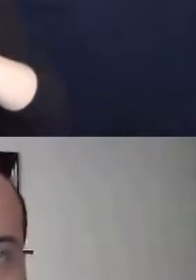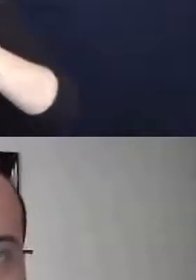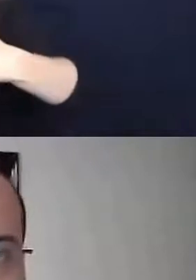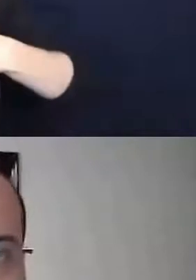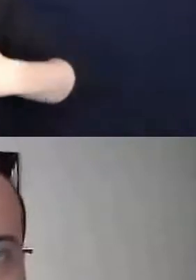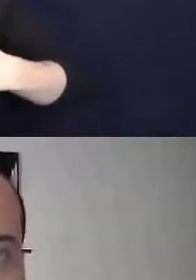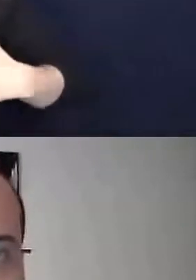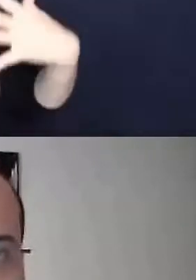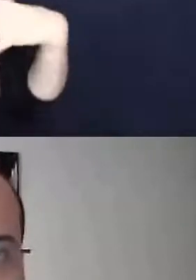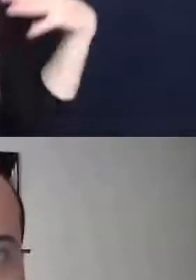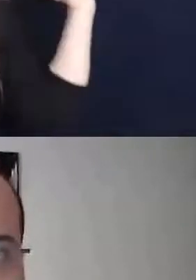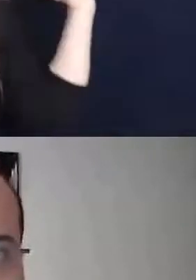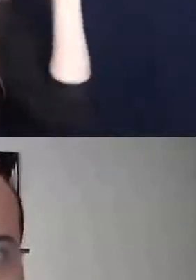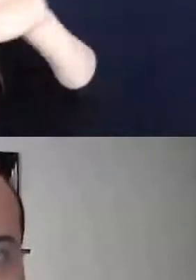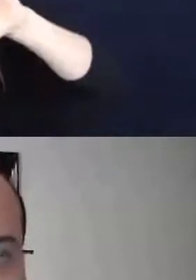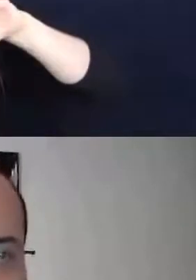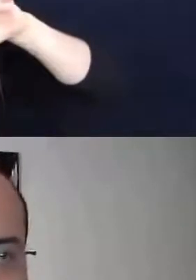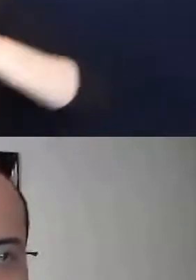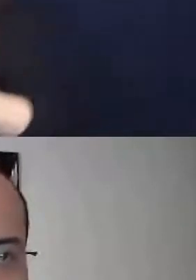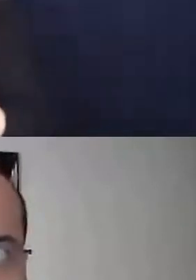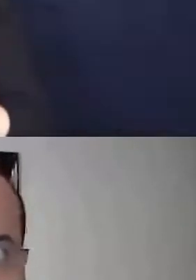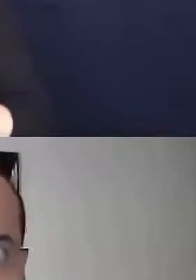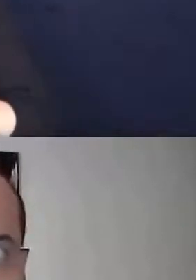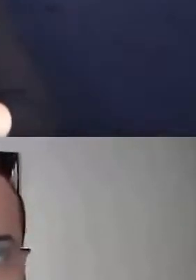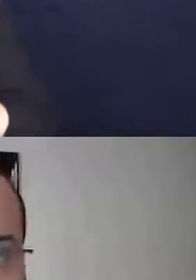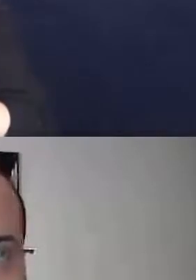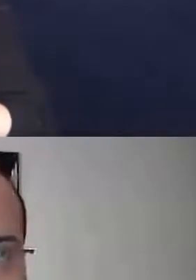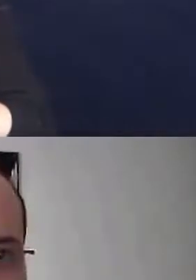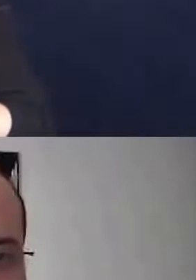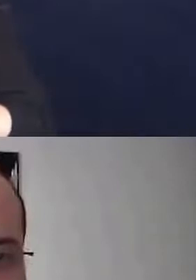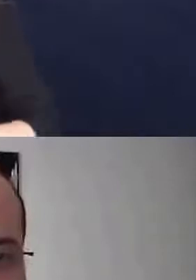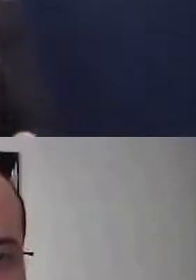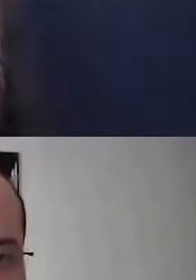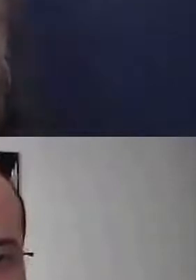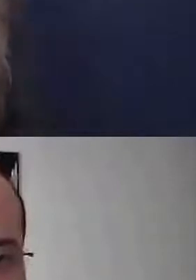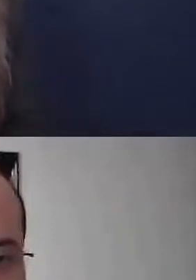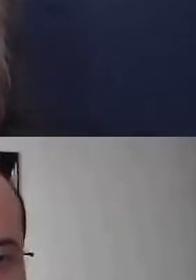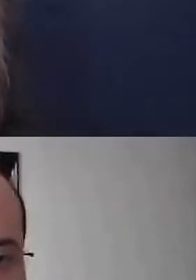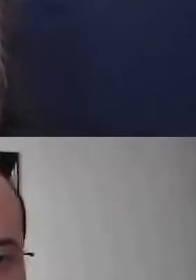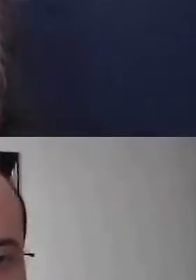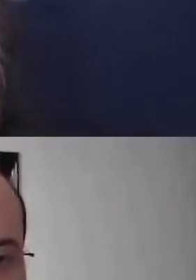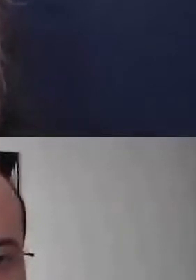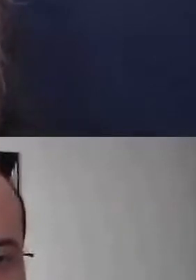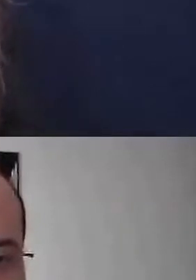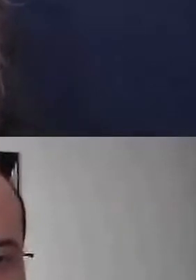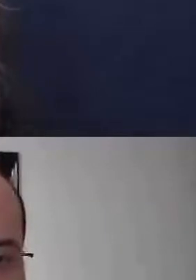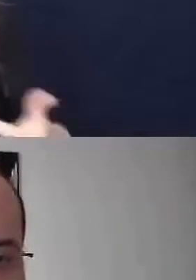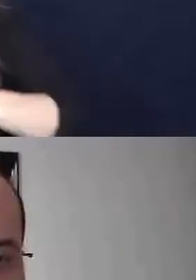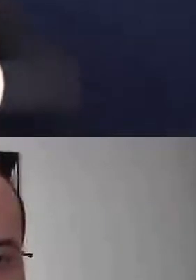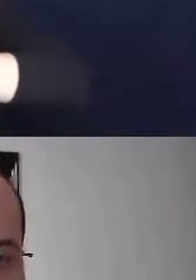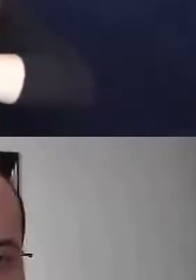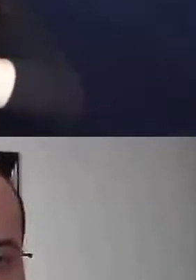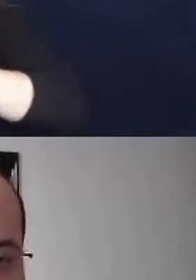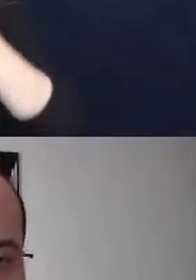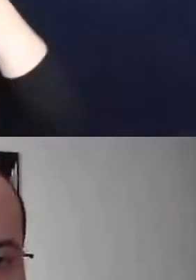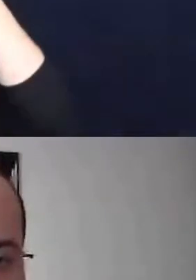navigate an area. So this particular hippie you've seen is designed for doing experiments. There are